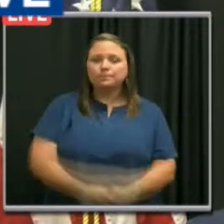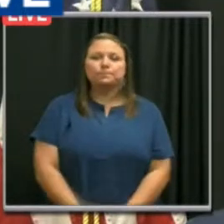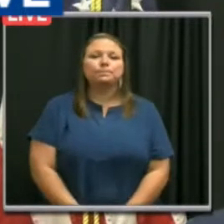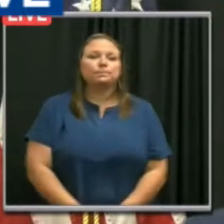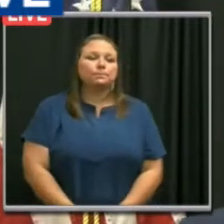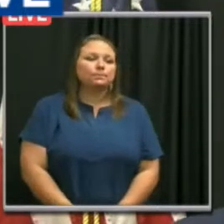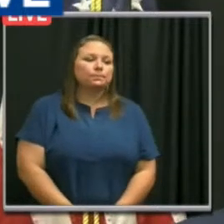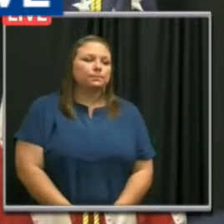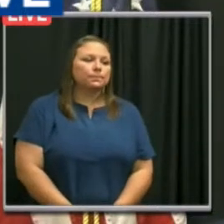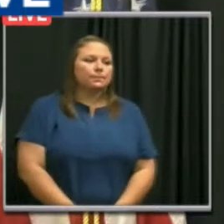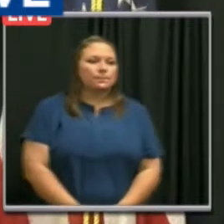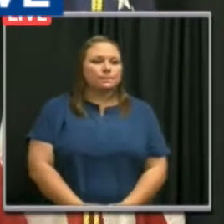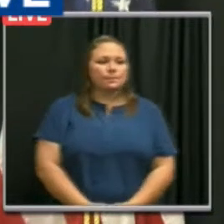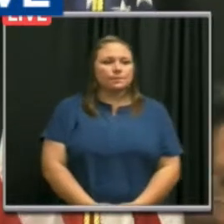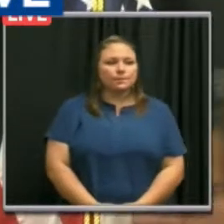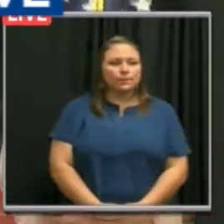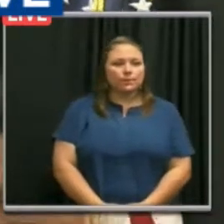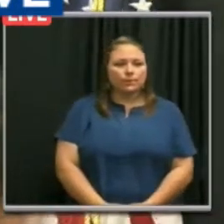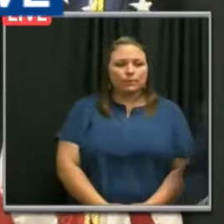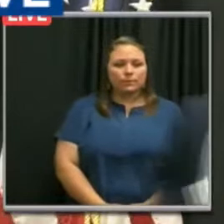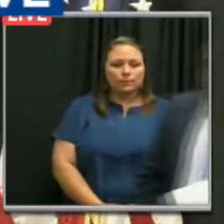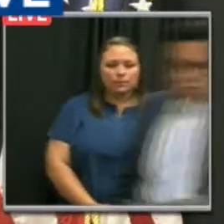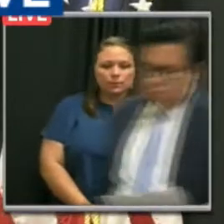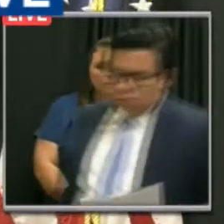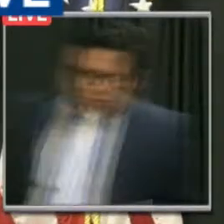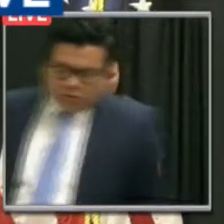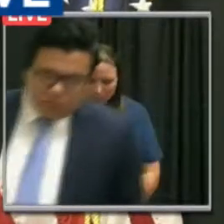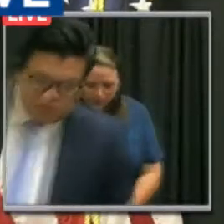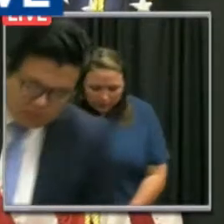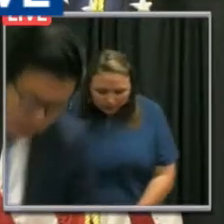Thank you, Jeremy. Dr. Caldwell.